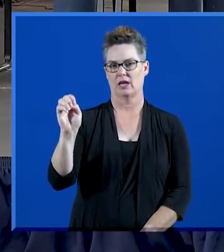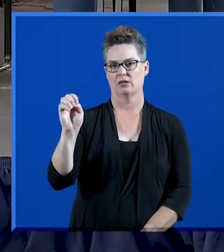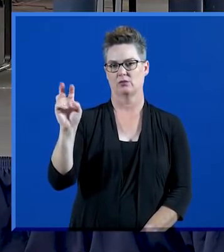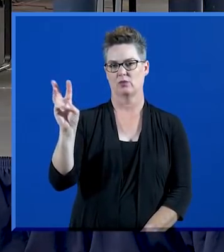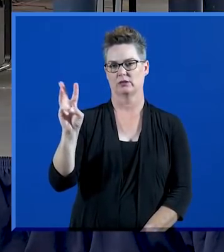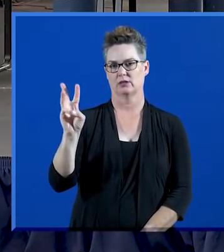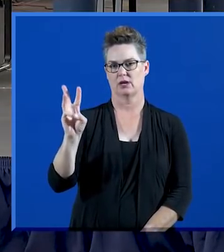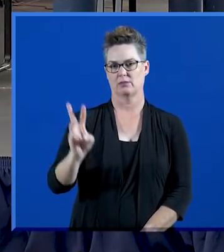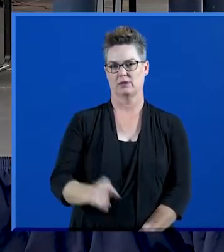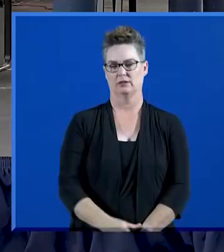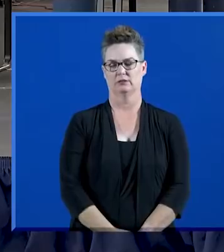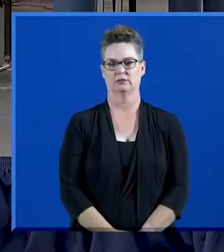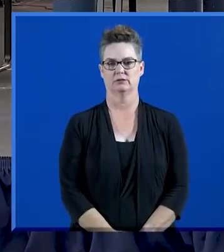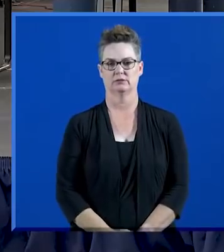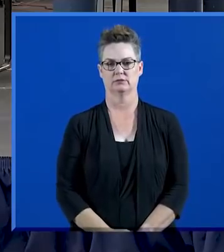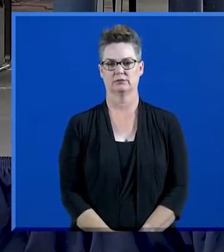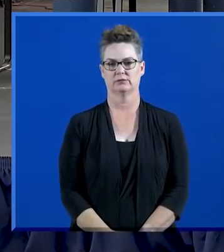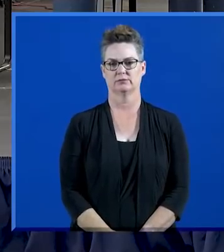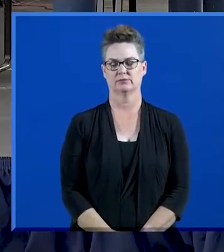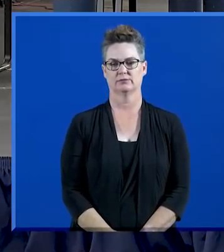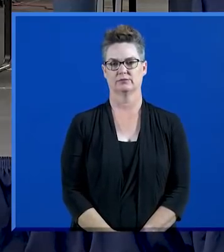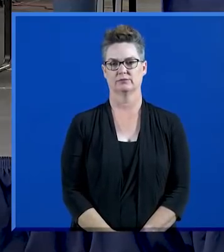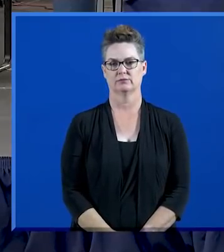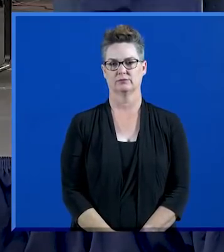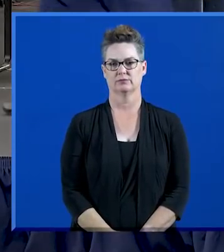Kate Watanabe.